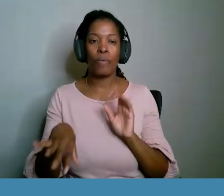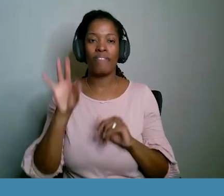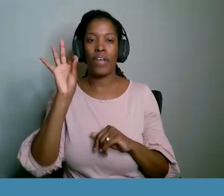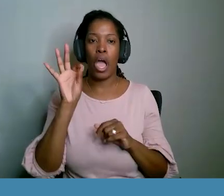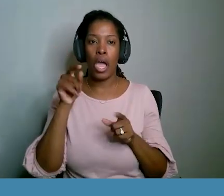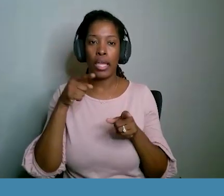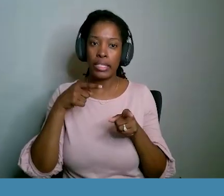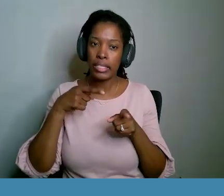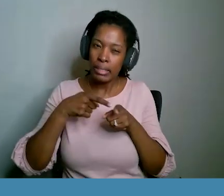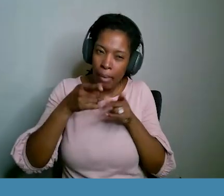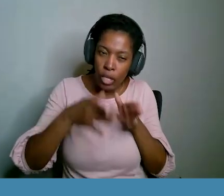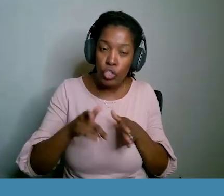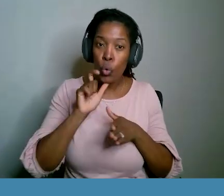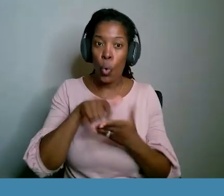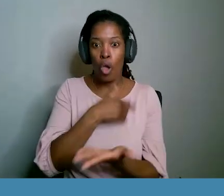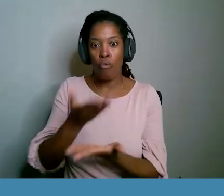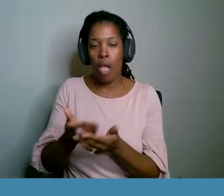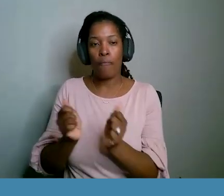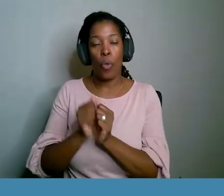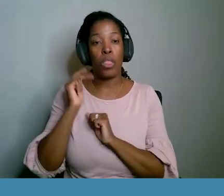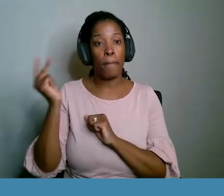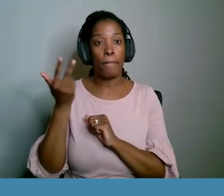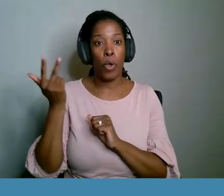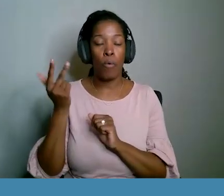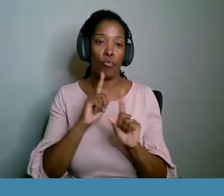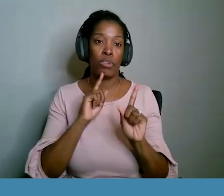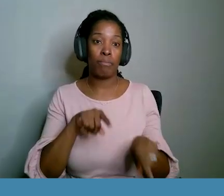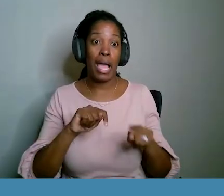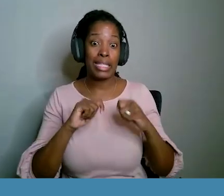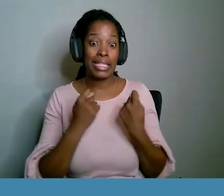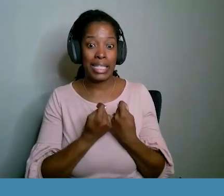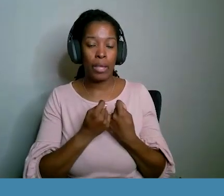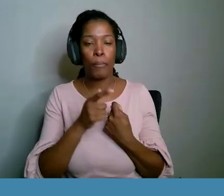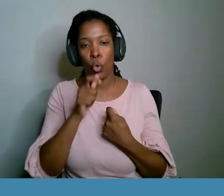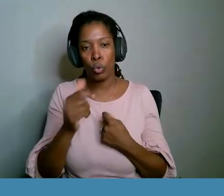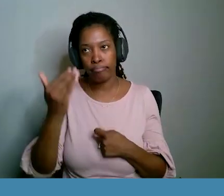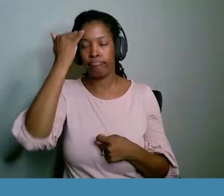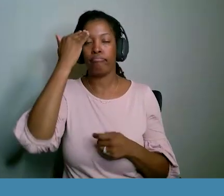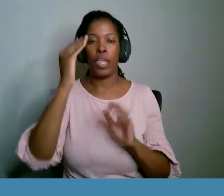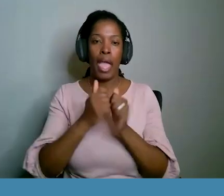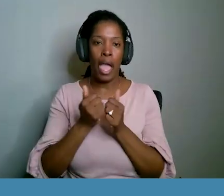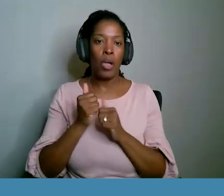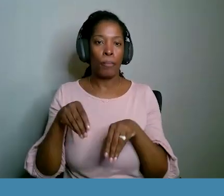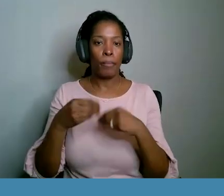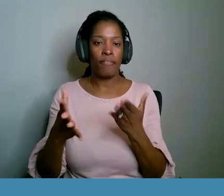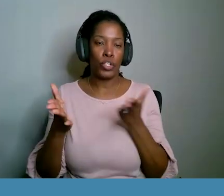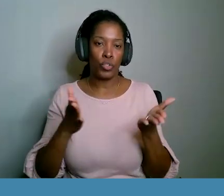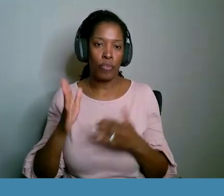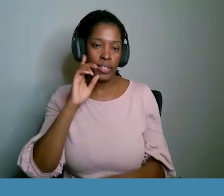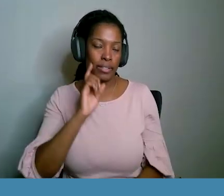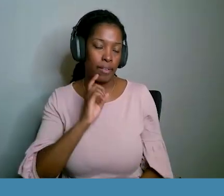specialists who arrive with the mobile response team who can, can provide services for folks who are deaf and blind.